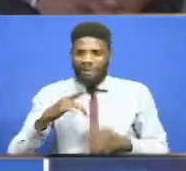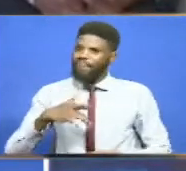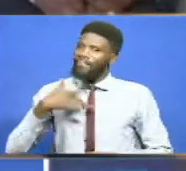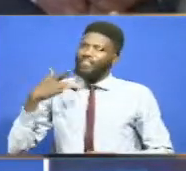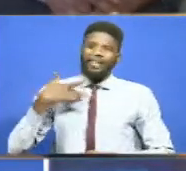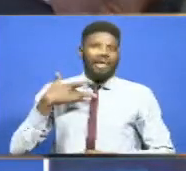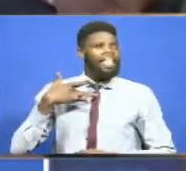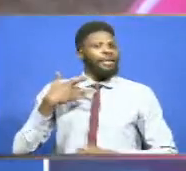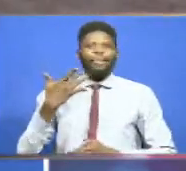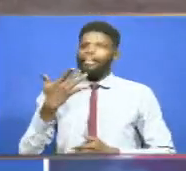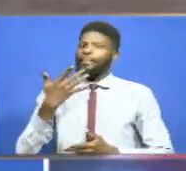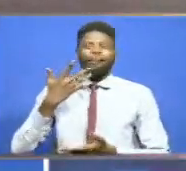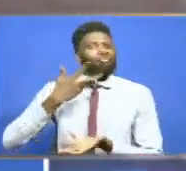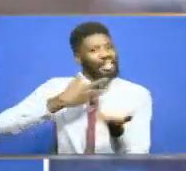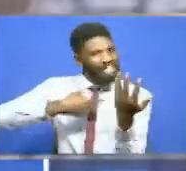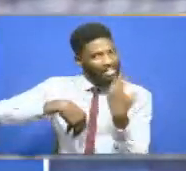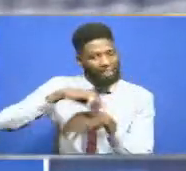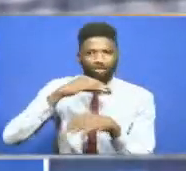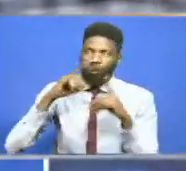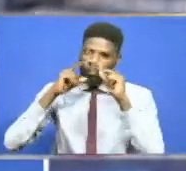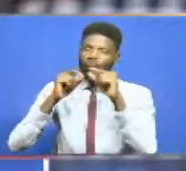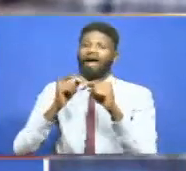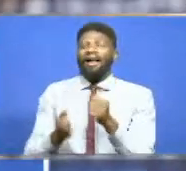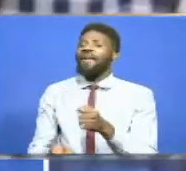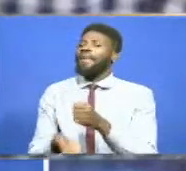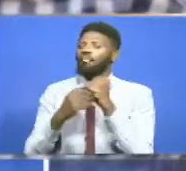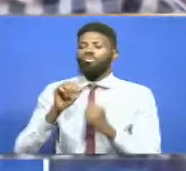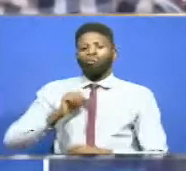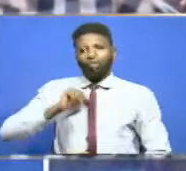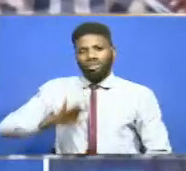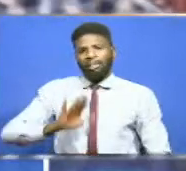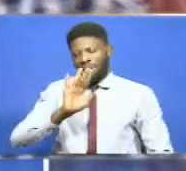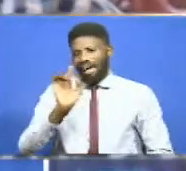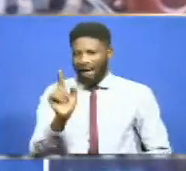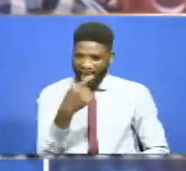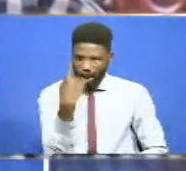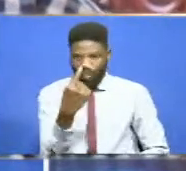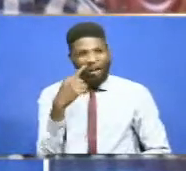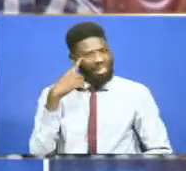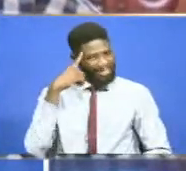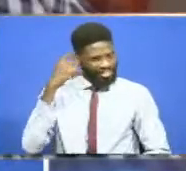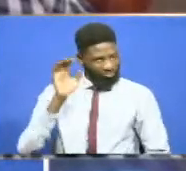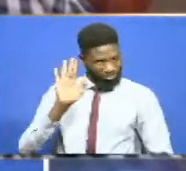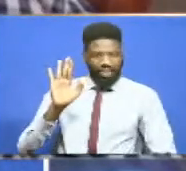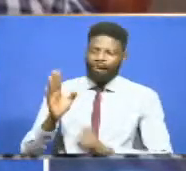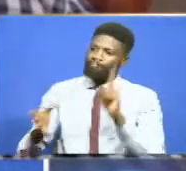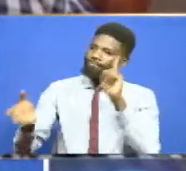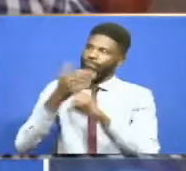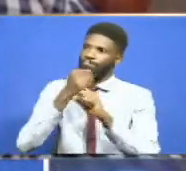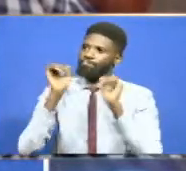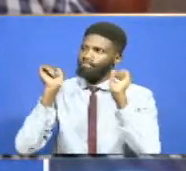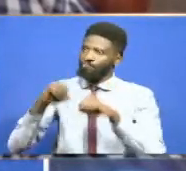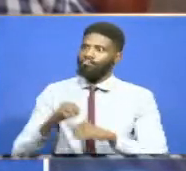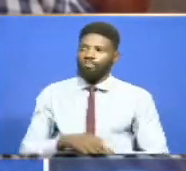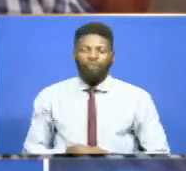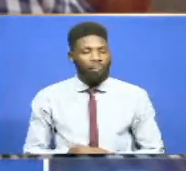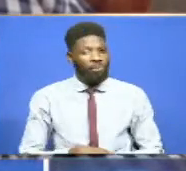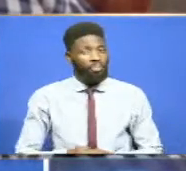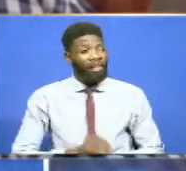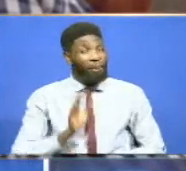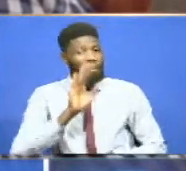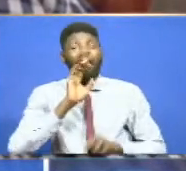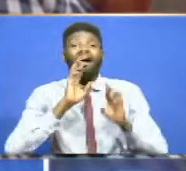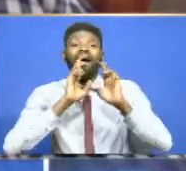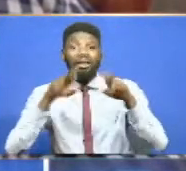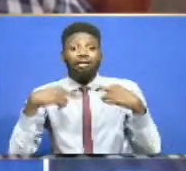tofauti, akisema atamsaidia bintiye wa pekee kuwafikia ndoto zake. Harris has